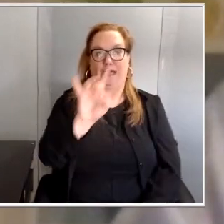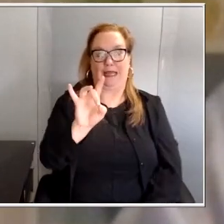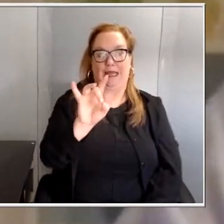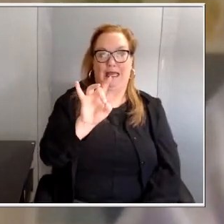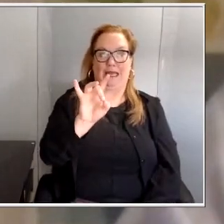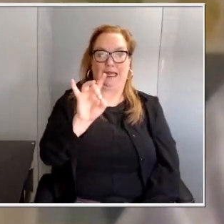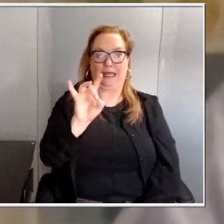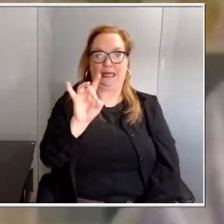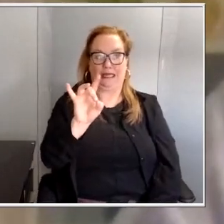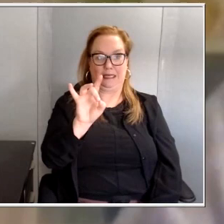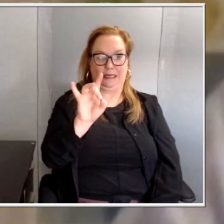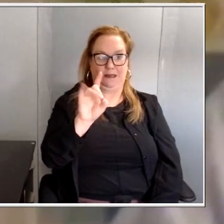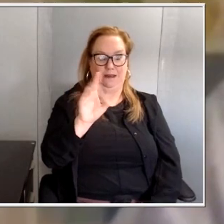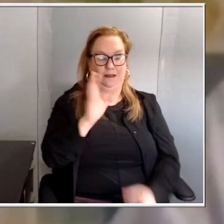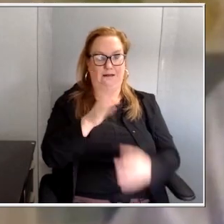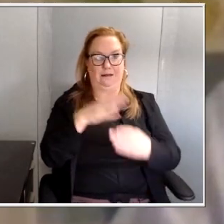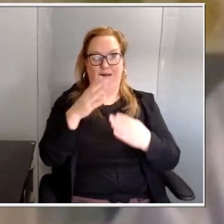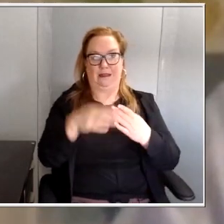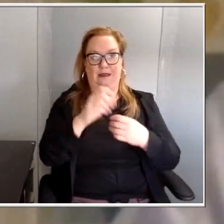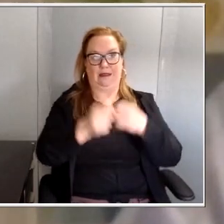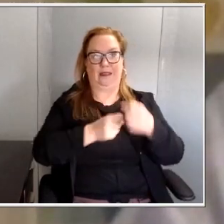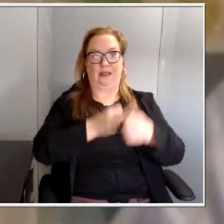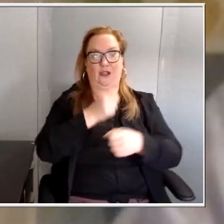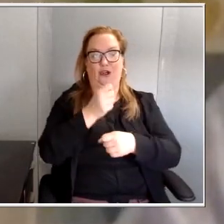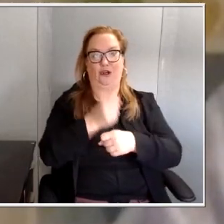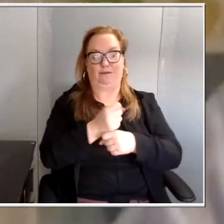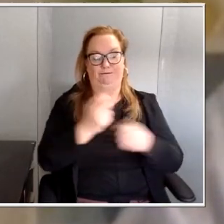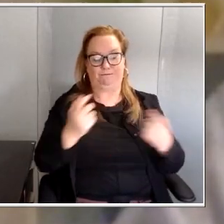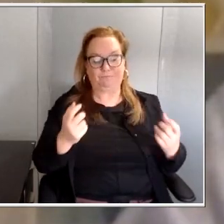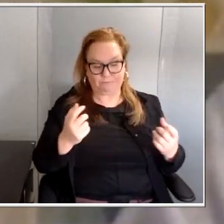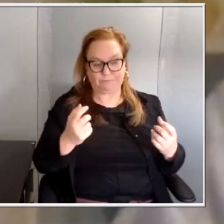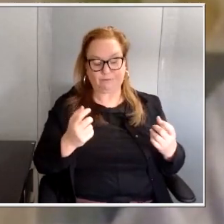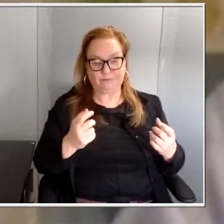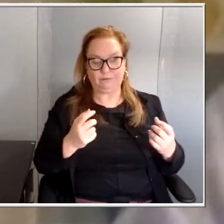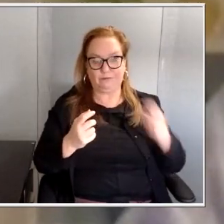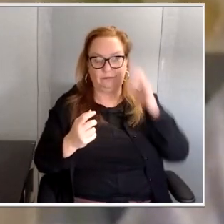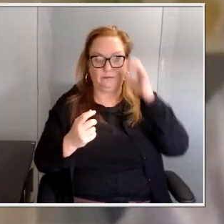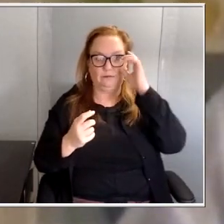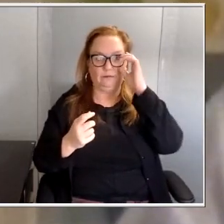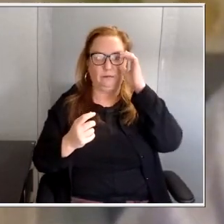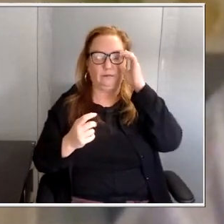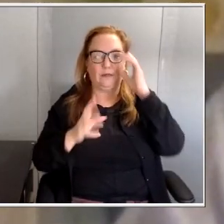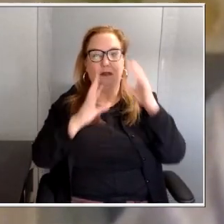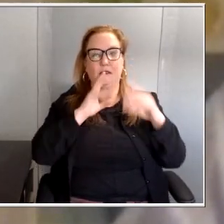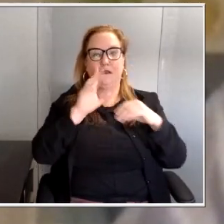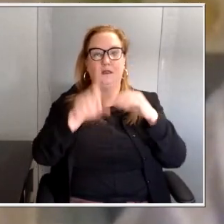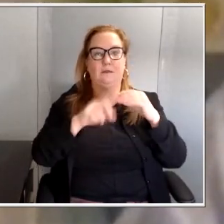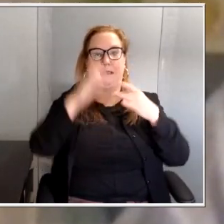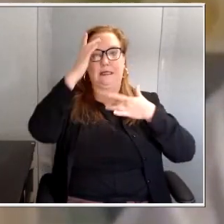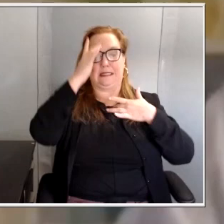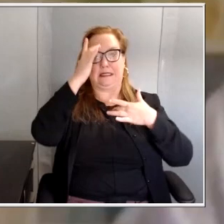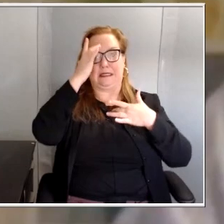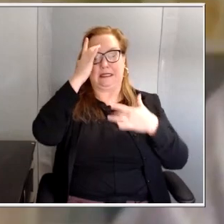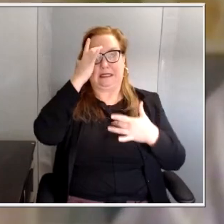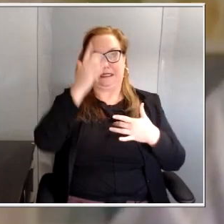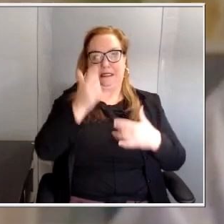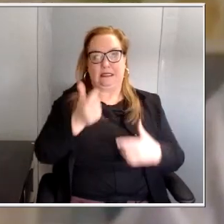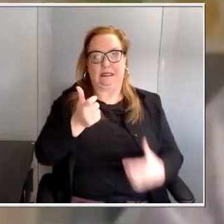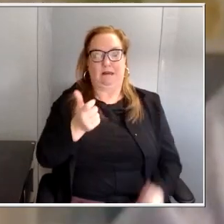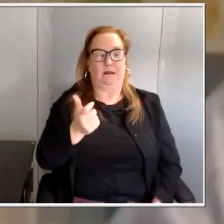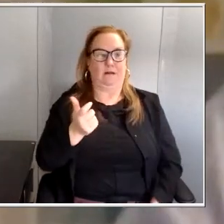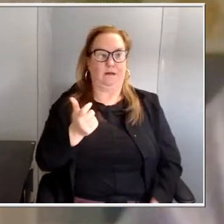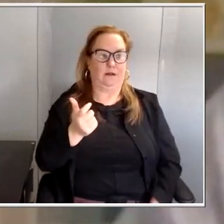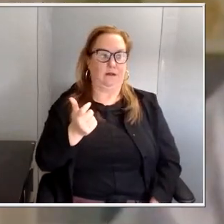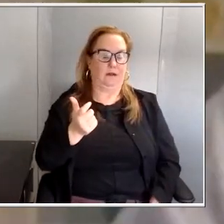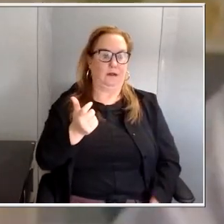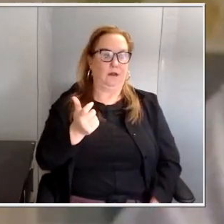up until the end of the year. And I think it speaks to this fact of that this disease is one that is